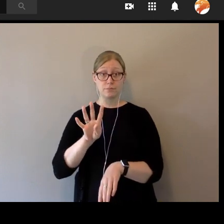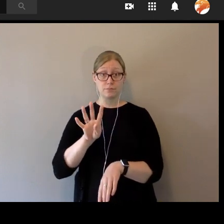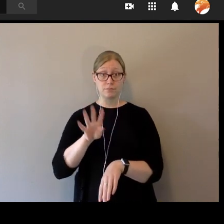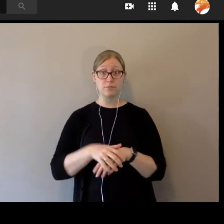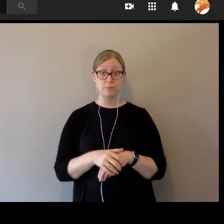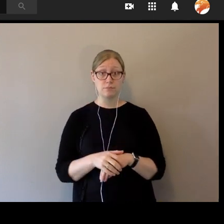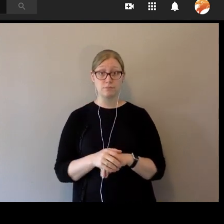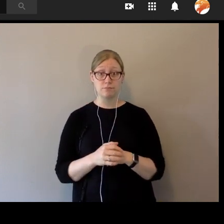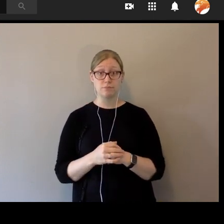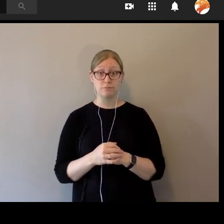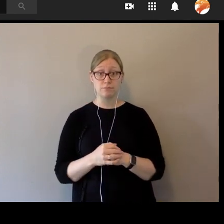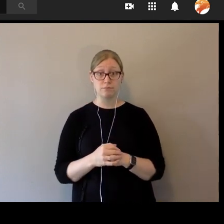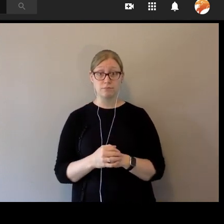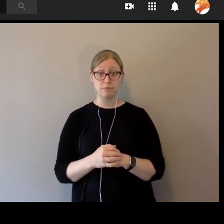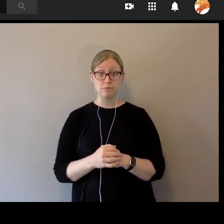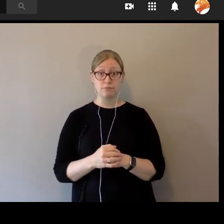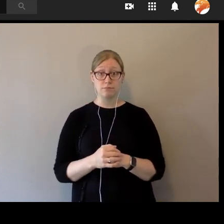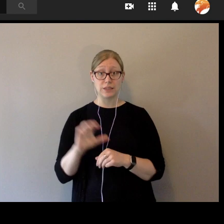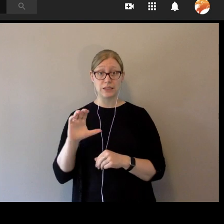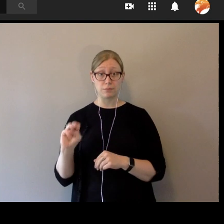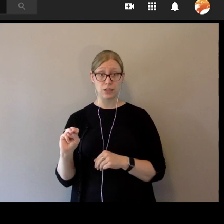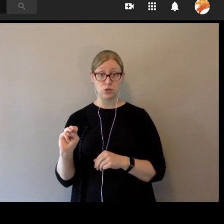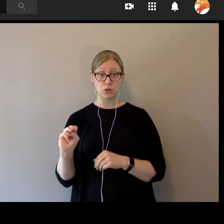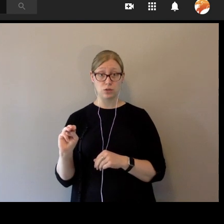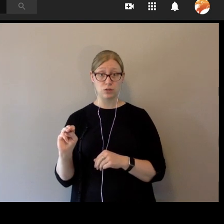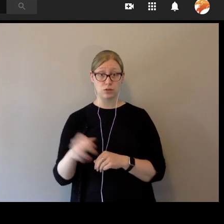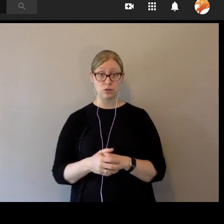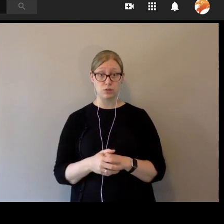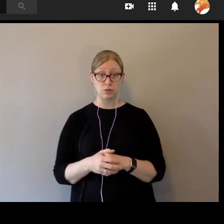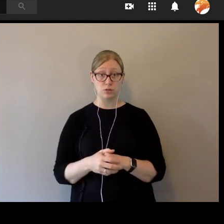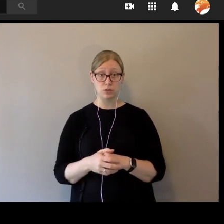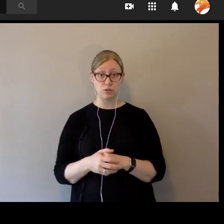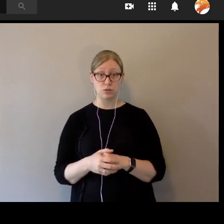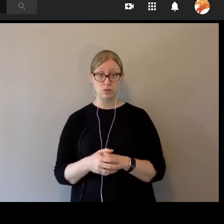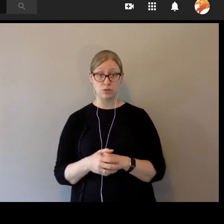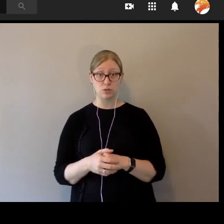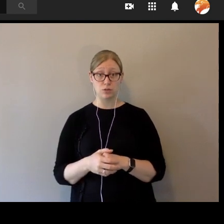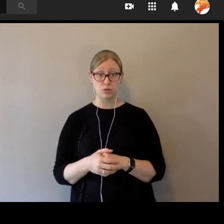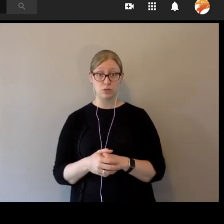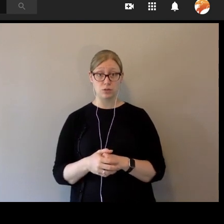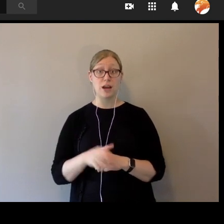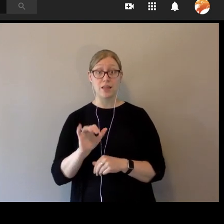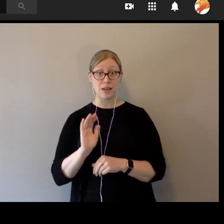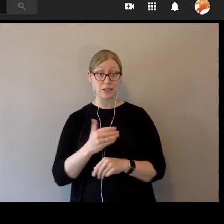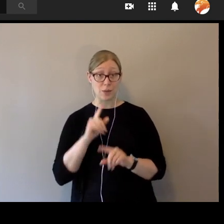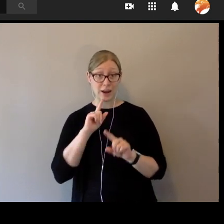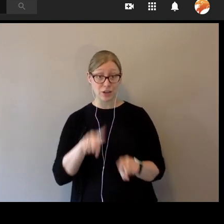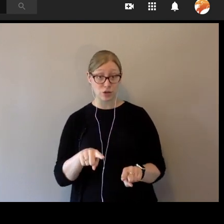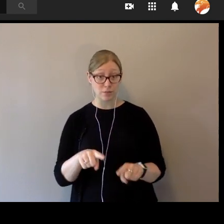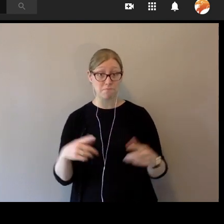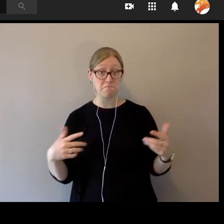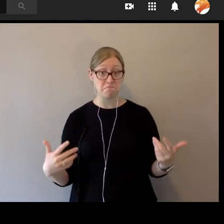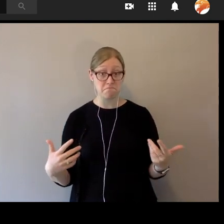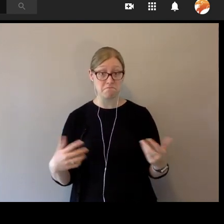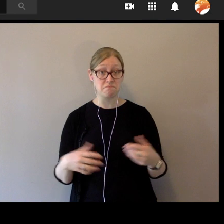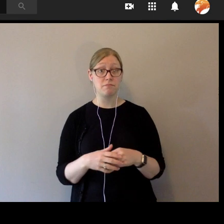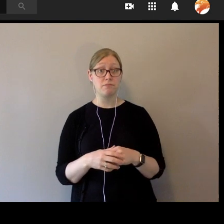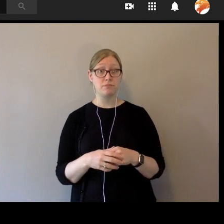25.4, and I think the units we were using were centimeters. And that's our answer. Value of